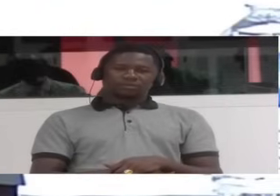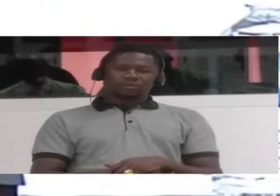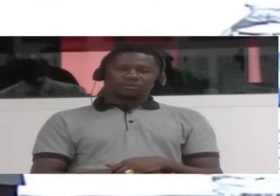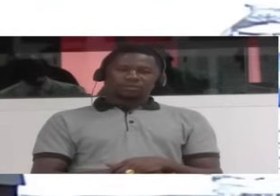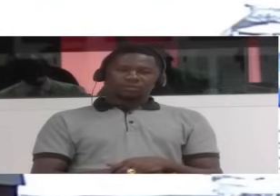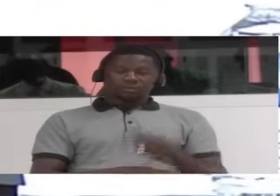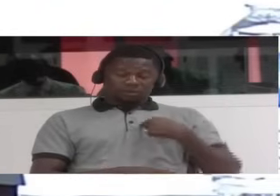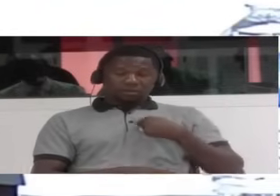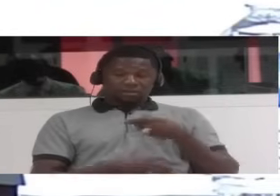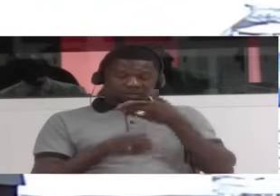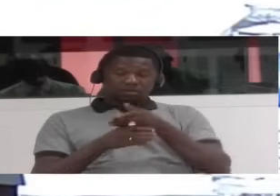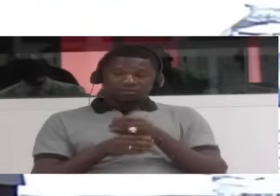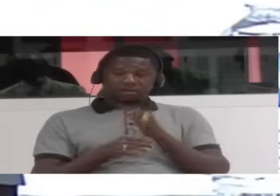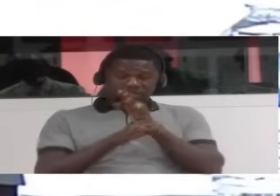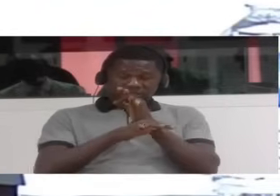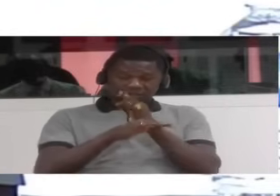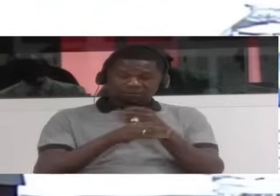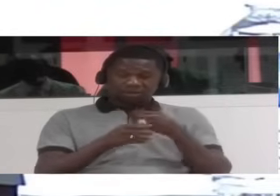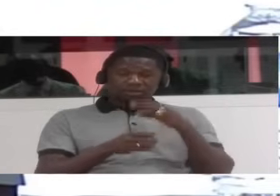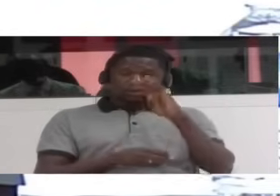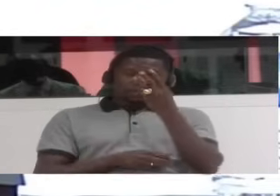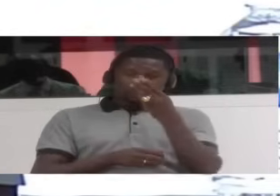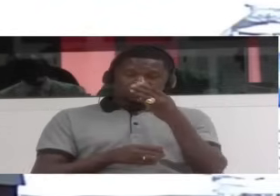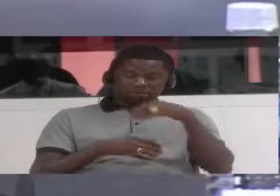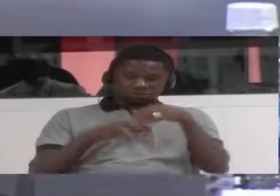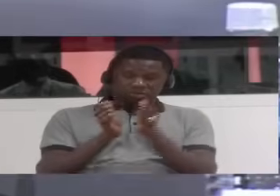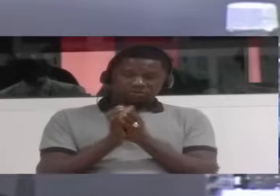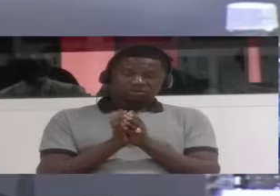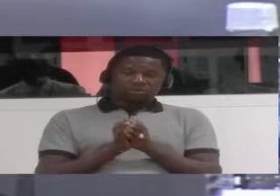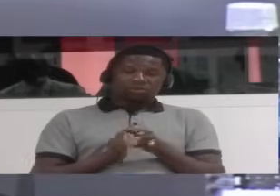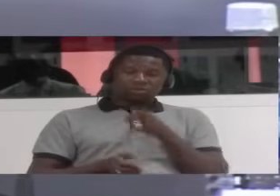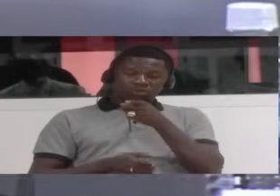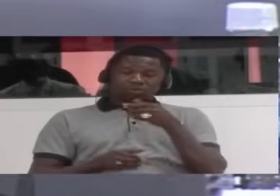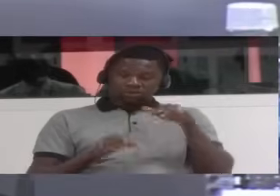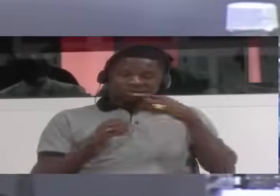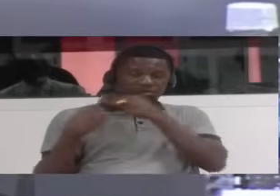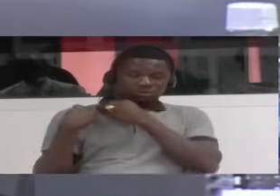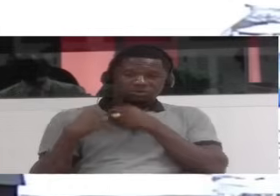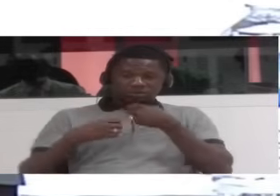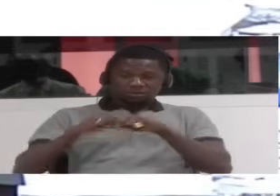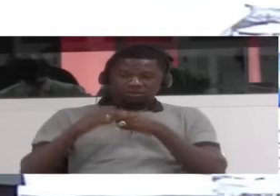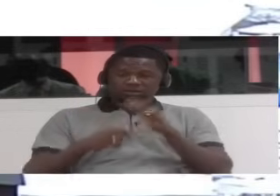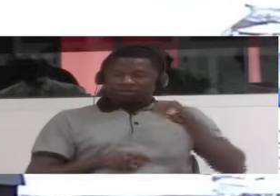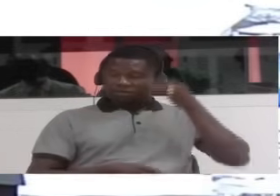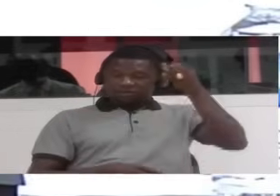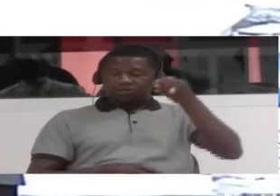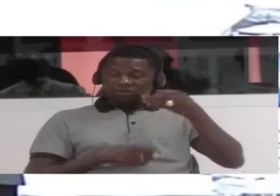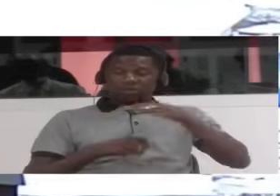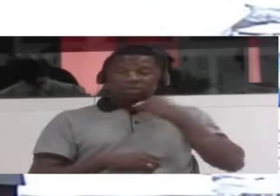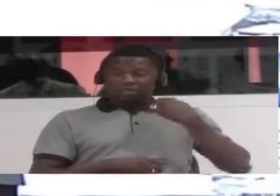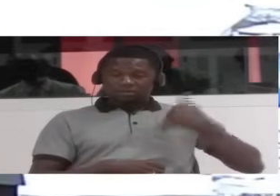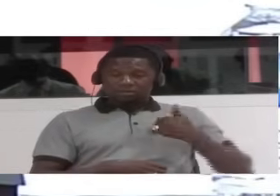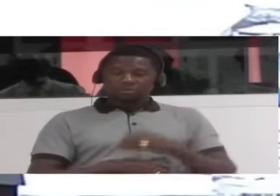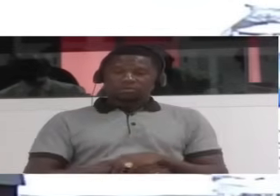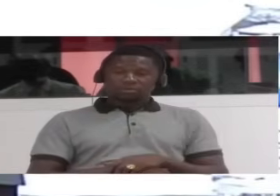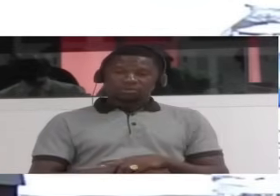the instructors of that third batch. So you were to be training some future killers? Well,